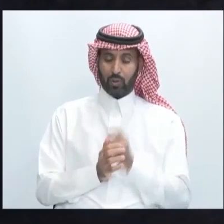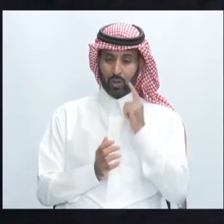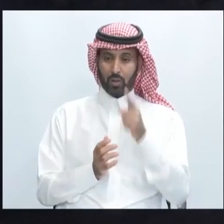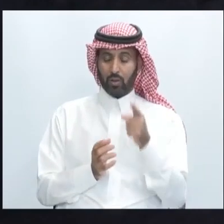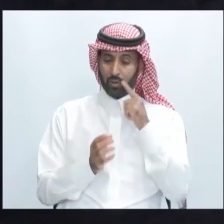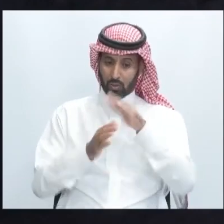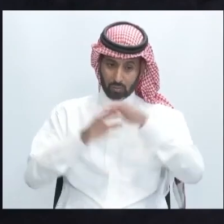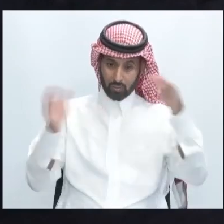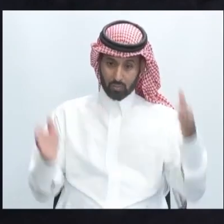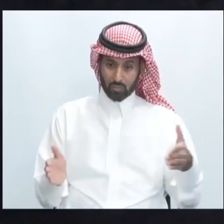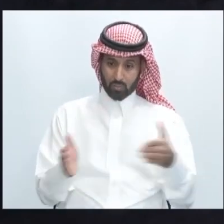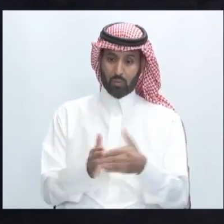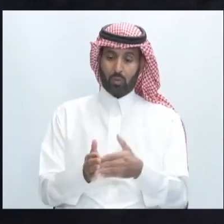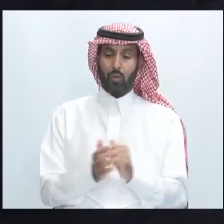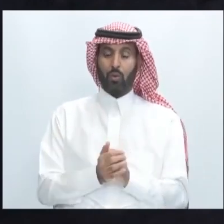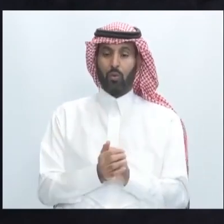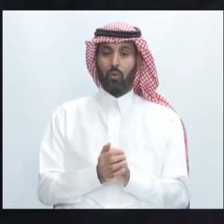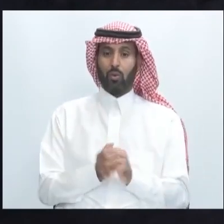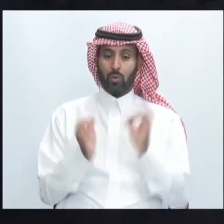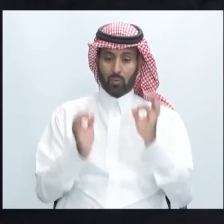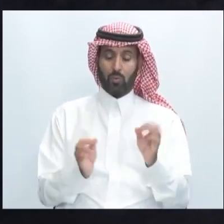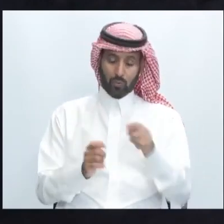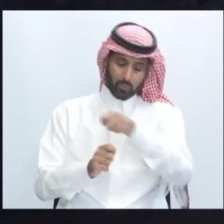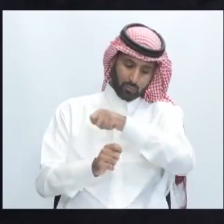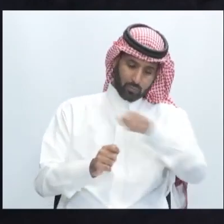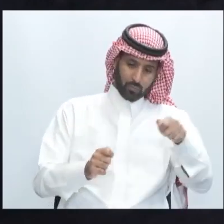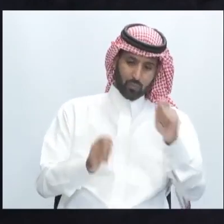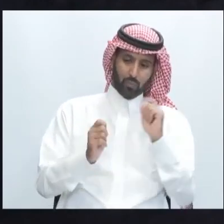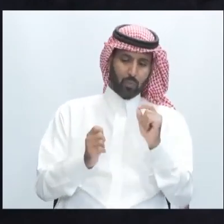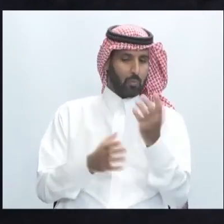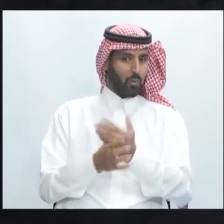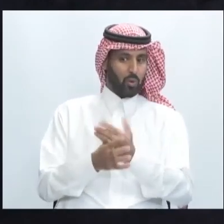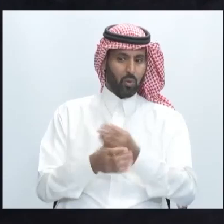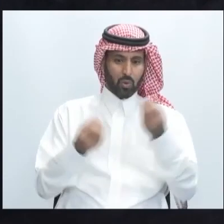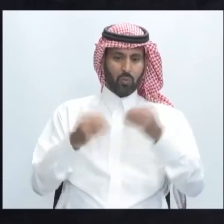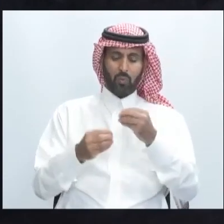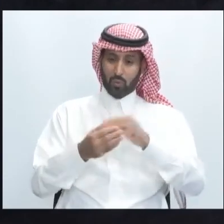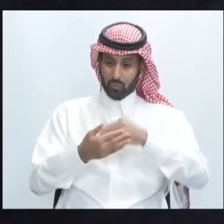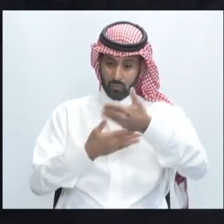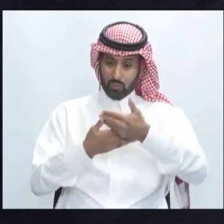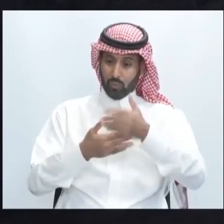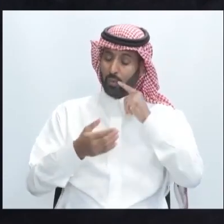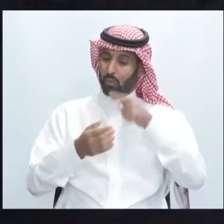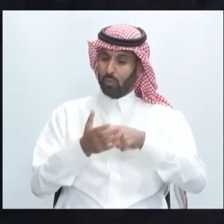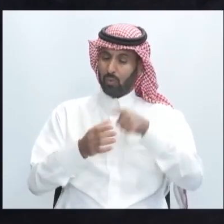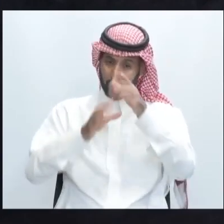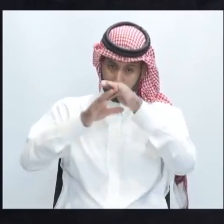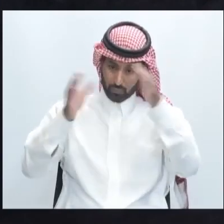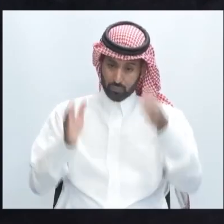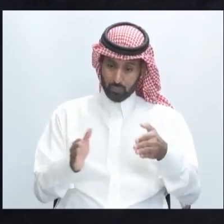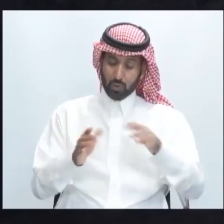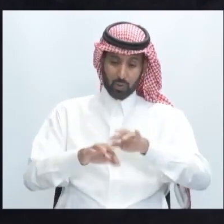like boxes. Those crates carefully. They're full of computer equipment.